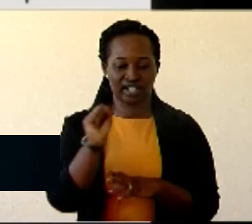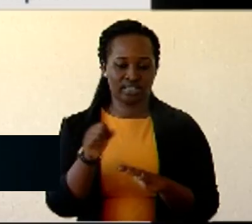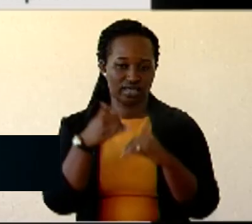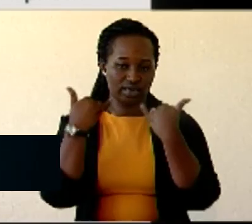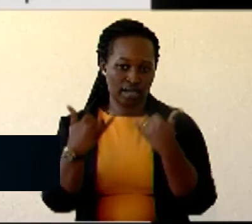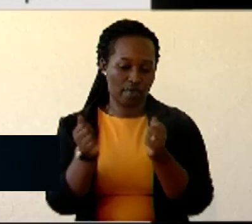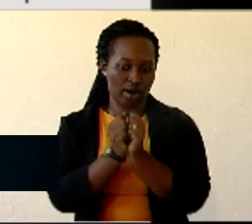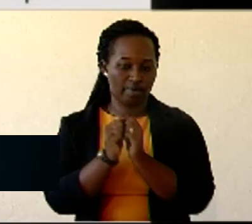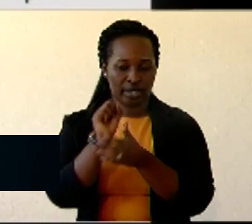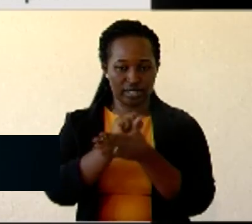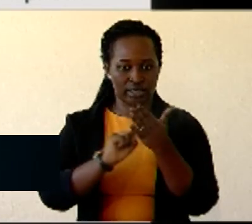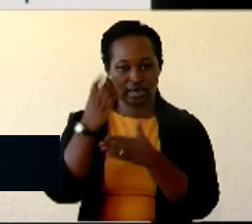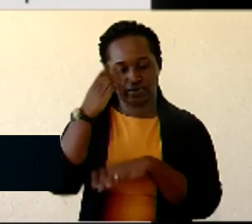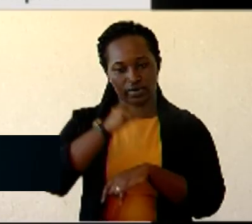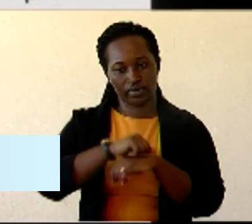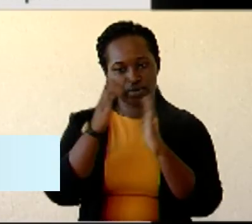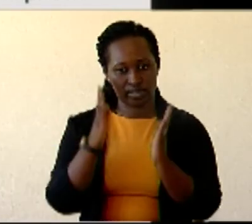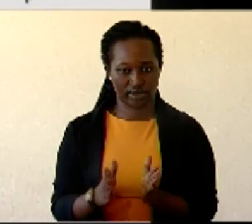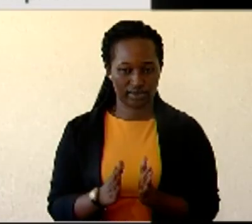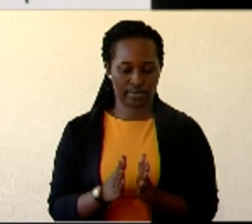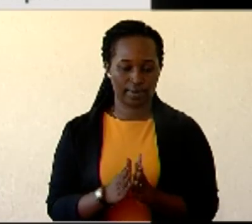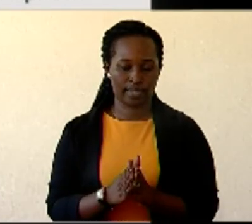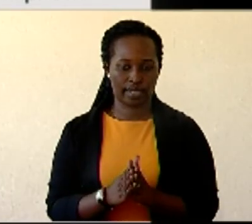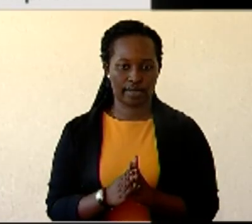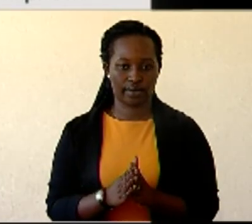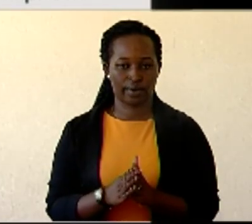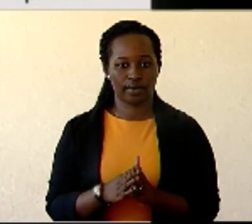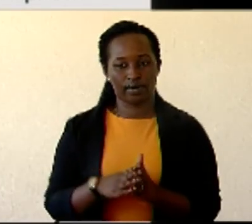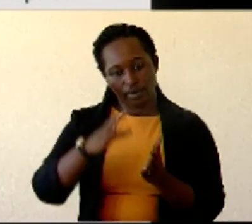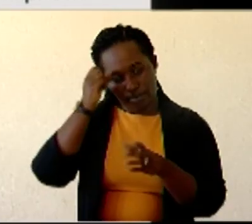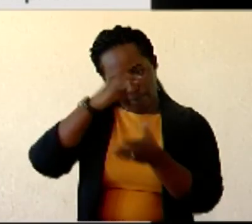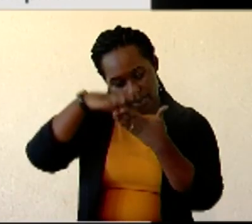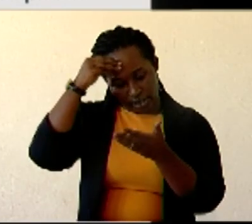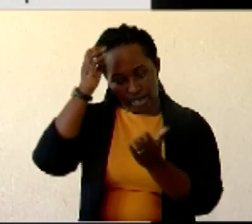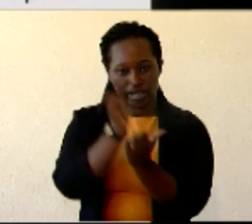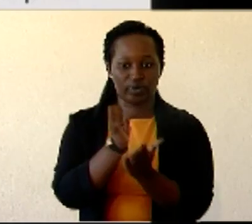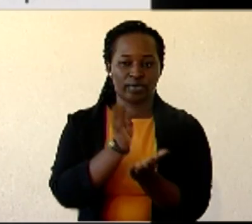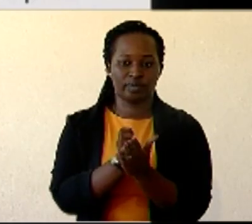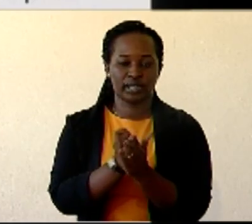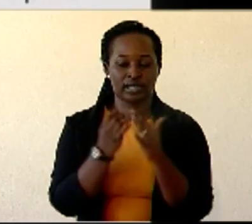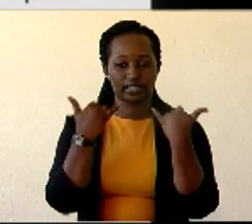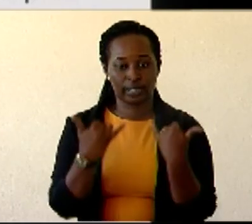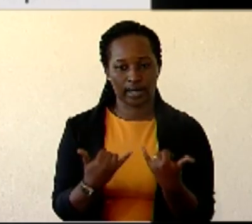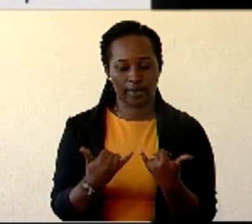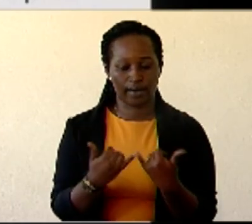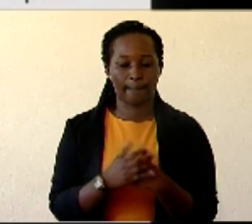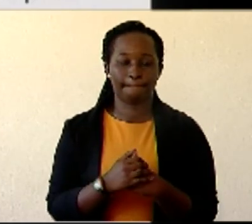senior 4 students who do economics. So our today's